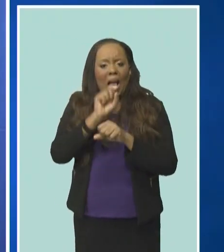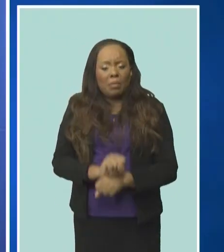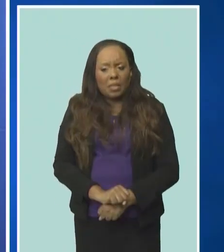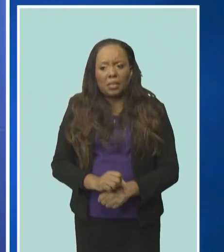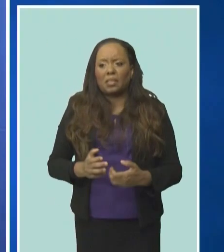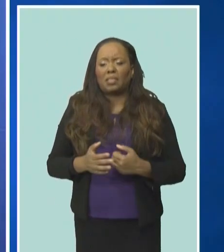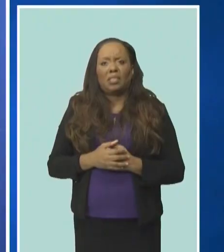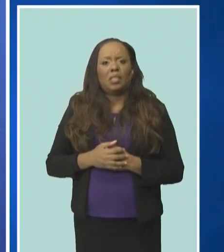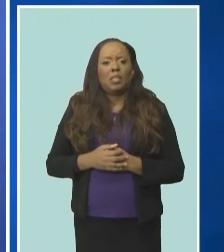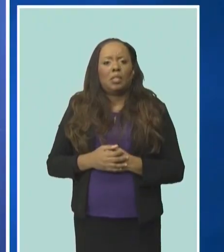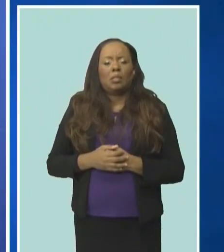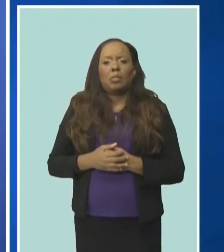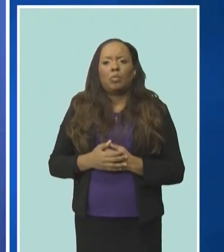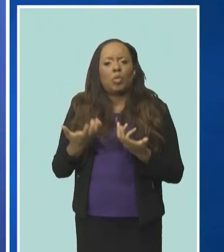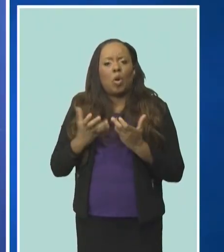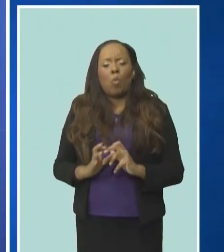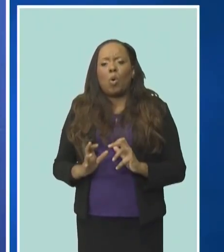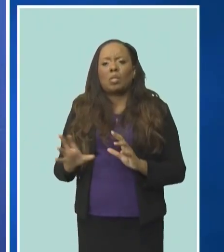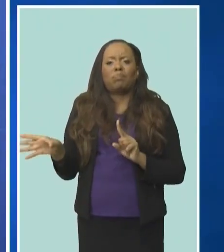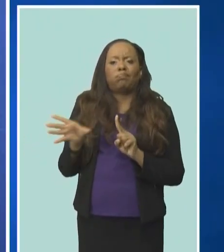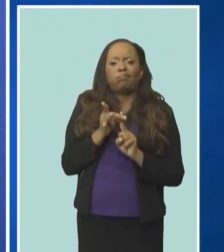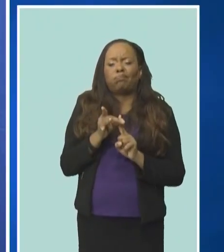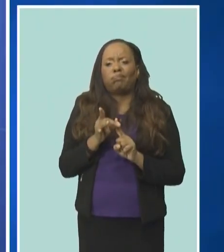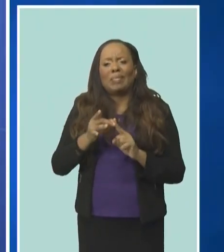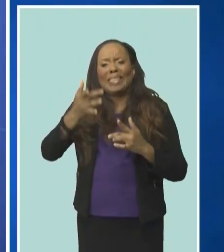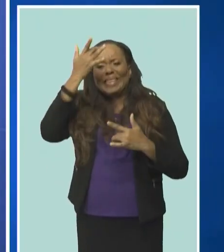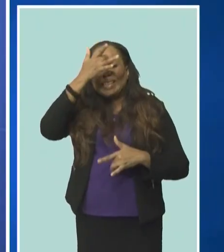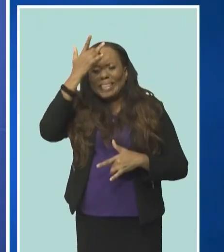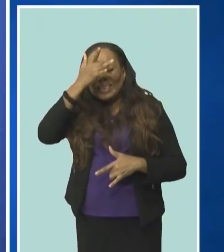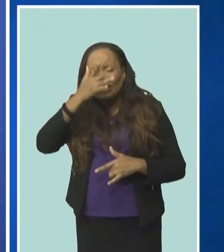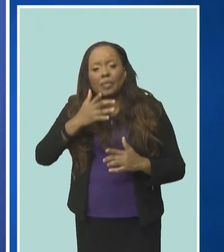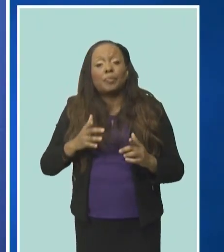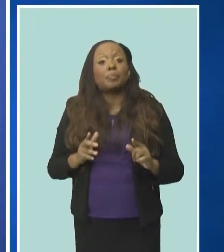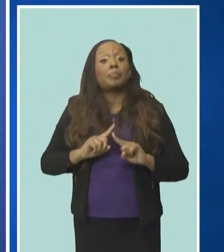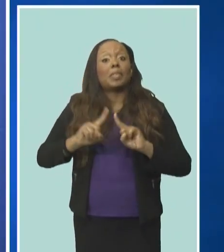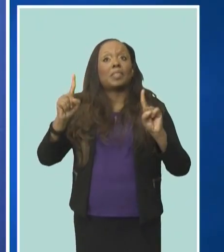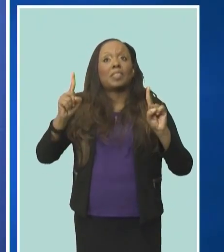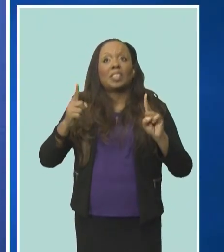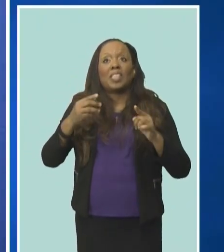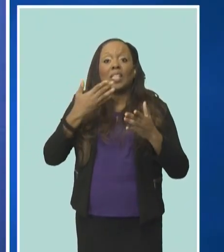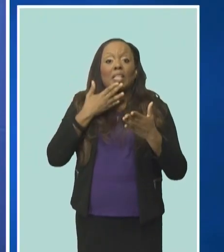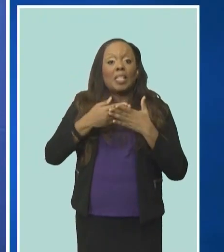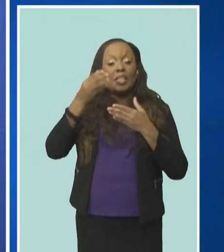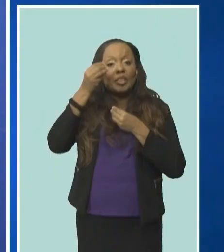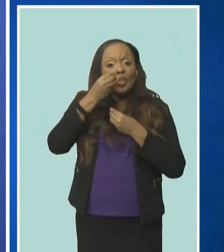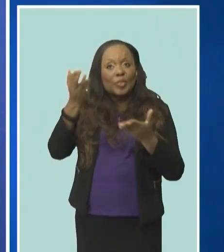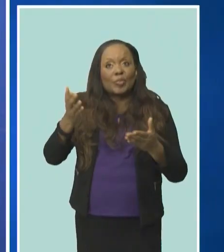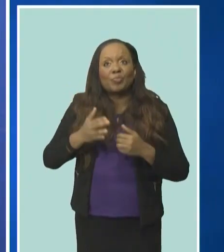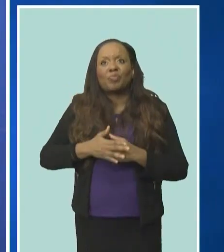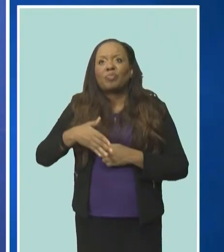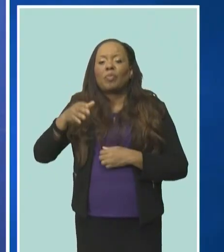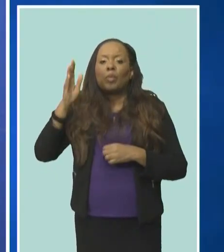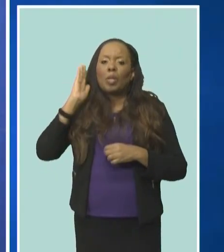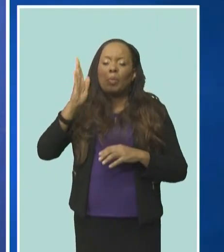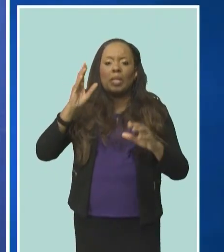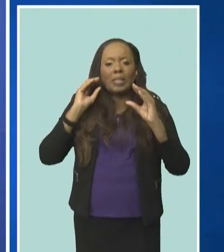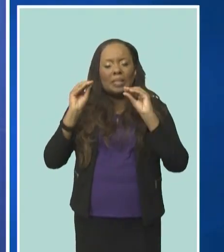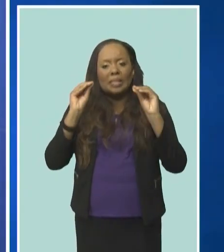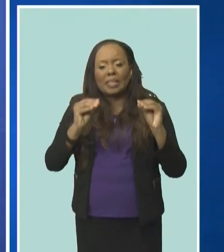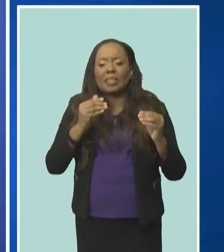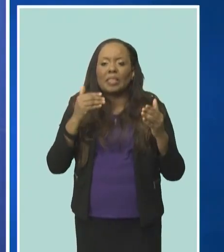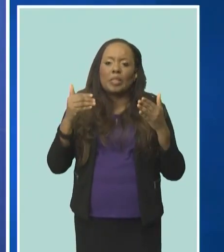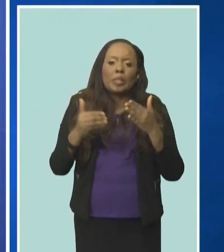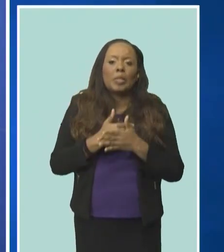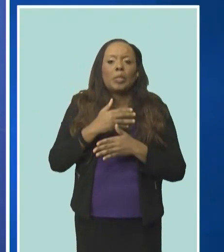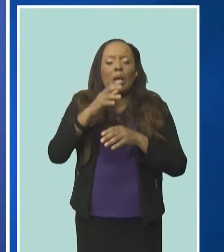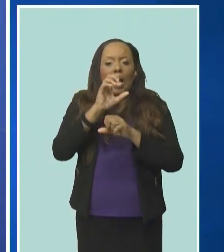chronic disease. But here's the good news. We can intervene. We can teach new habits. We